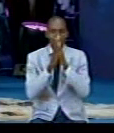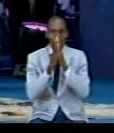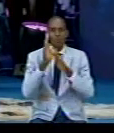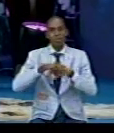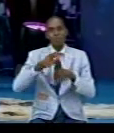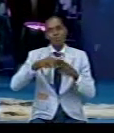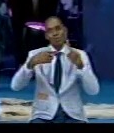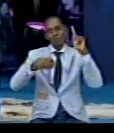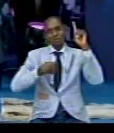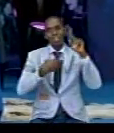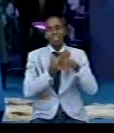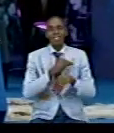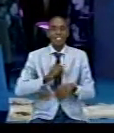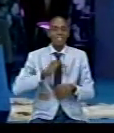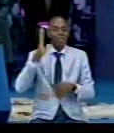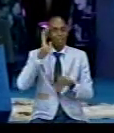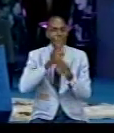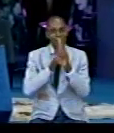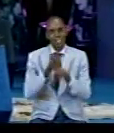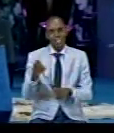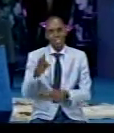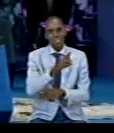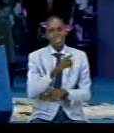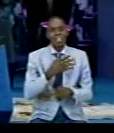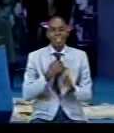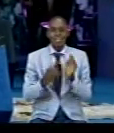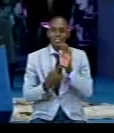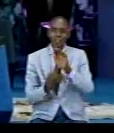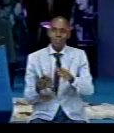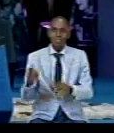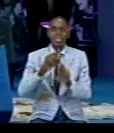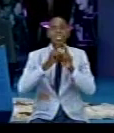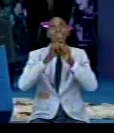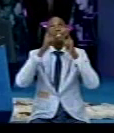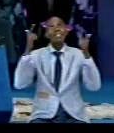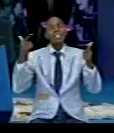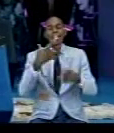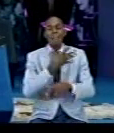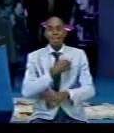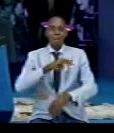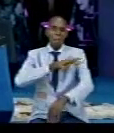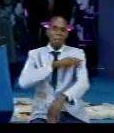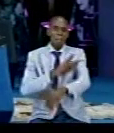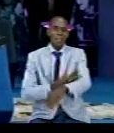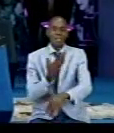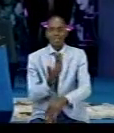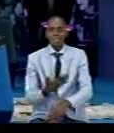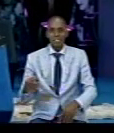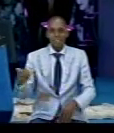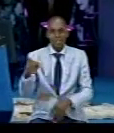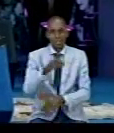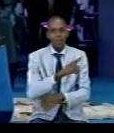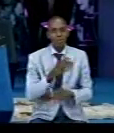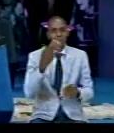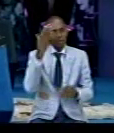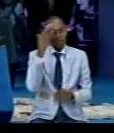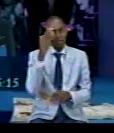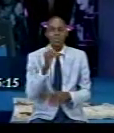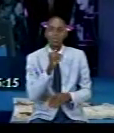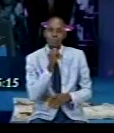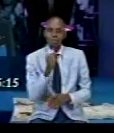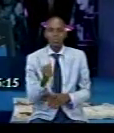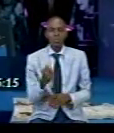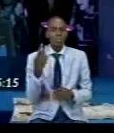mighty things which thou knowest not. Look at verse 6. In verse 6,